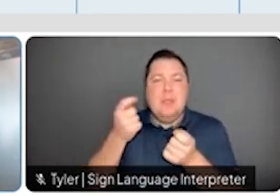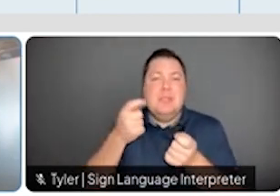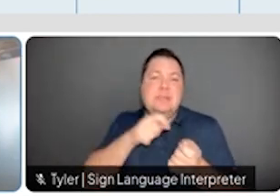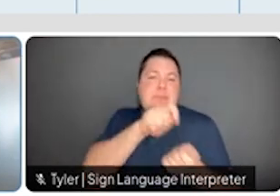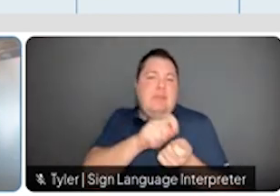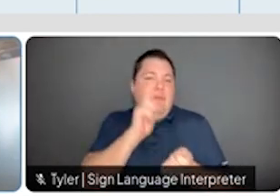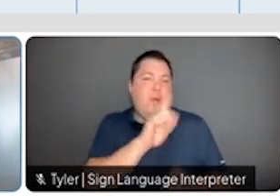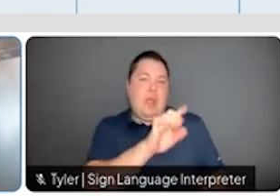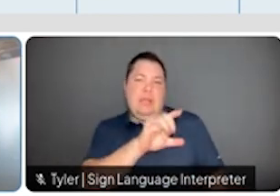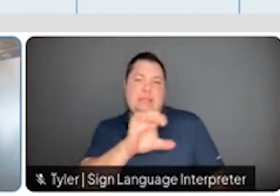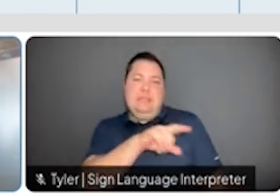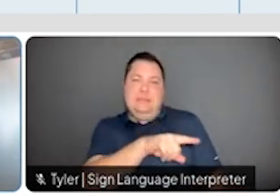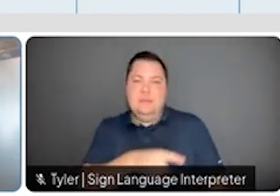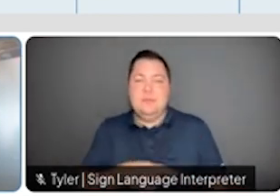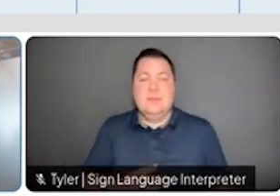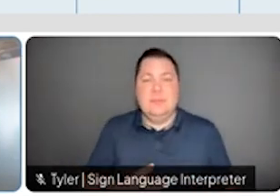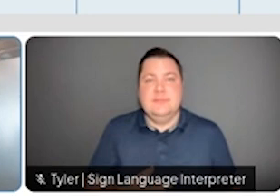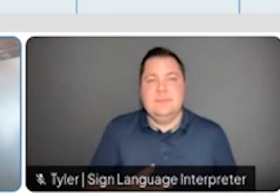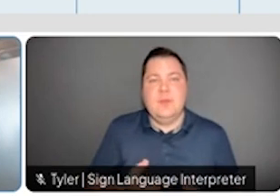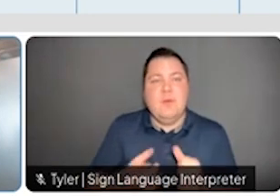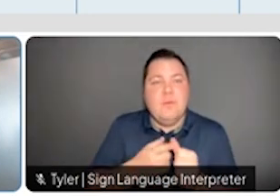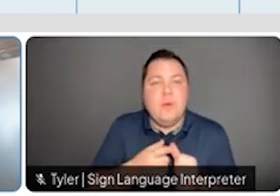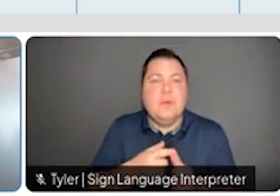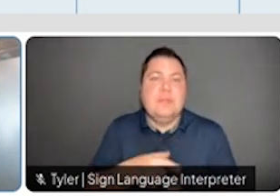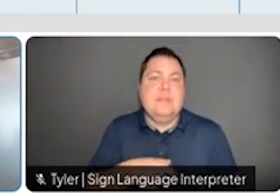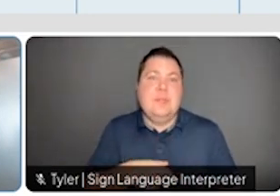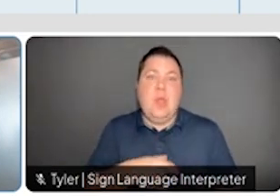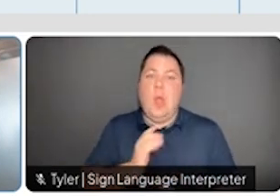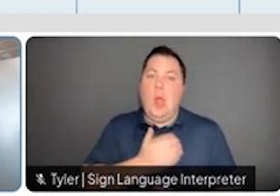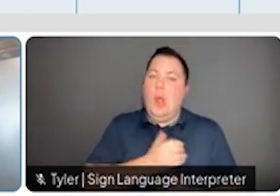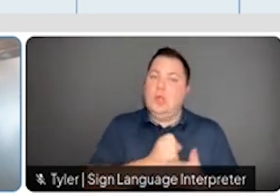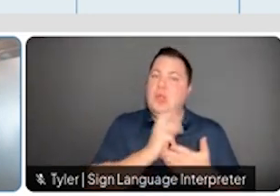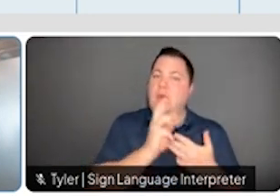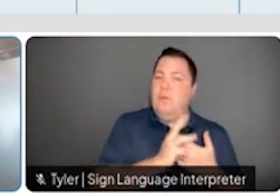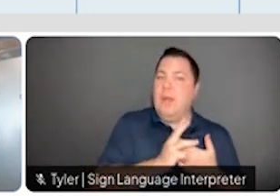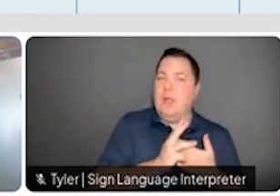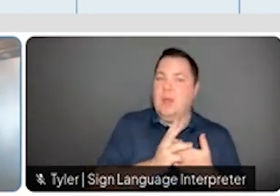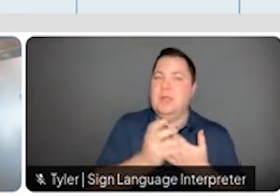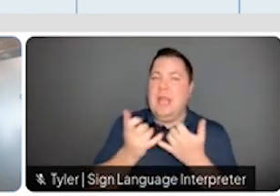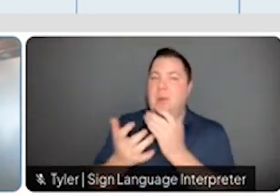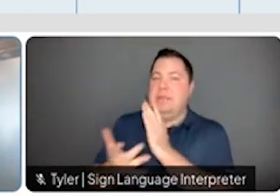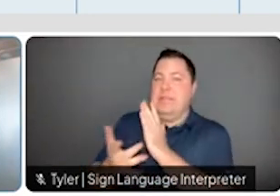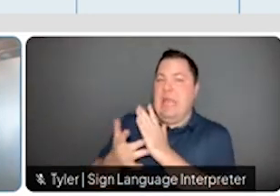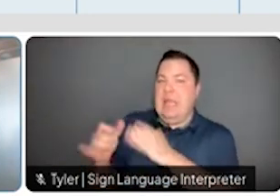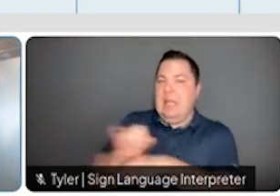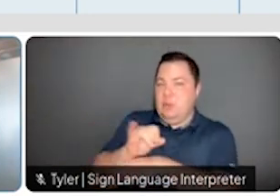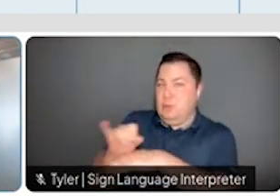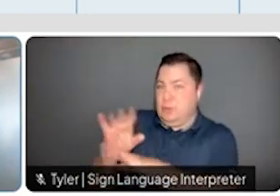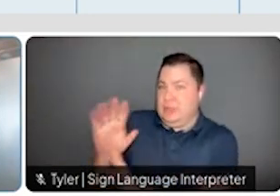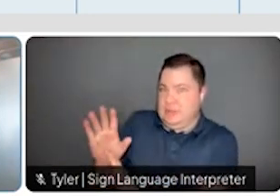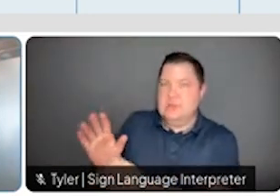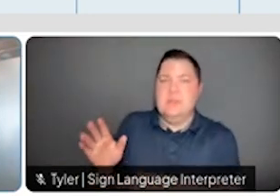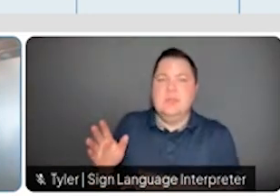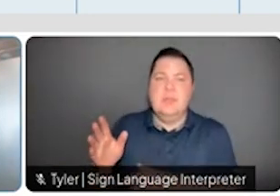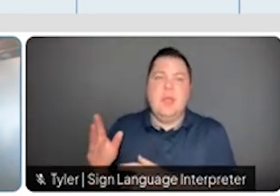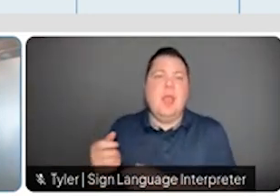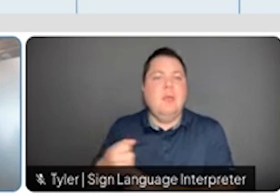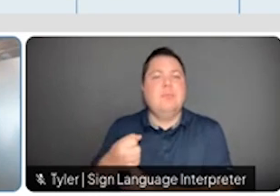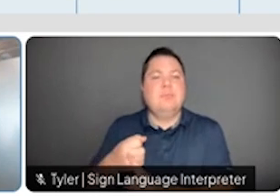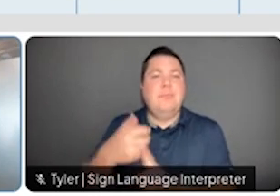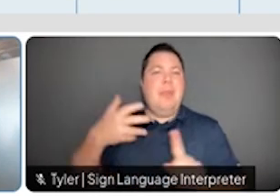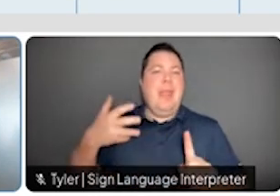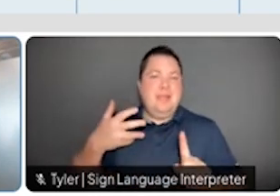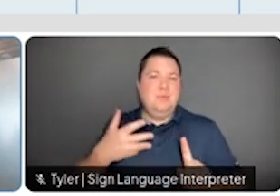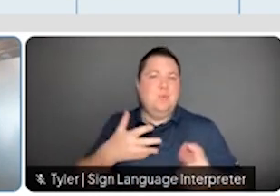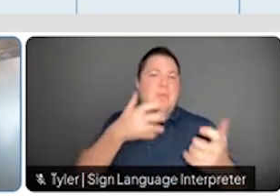We first took Carta's proprietary cap table software that you commonly find in tech industries and expanded it to solve the needs of LLC